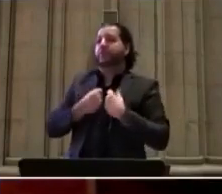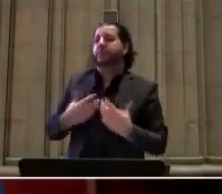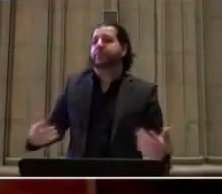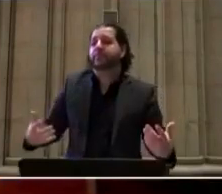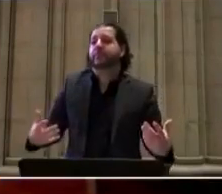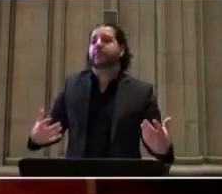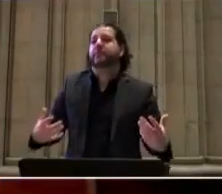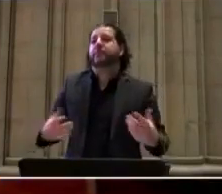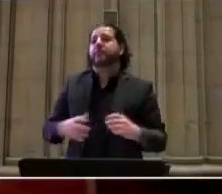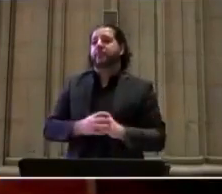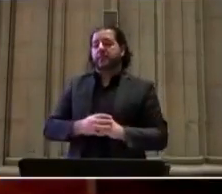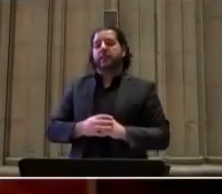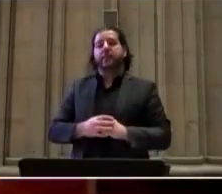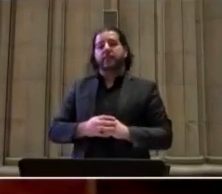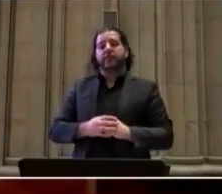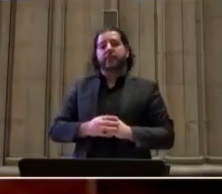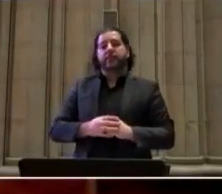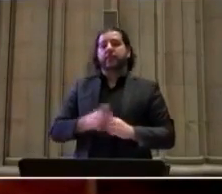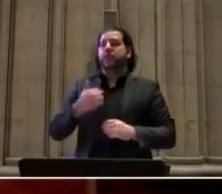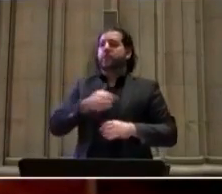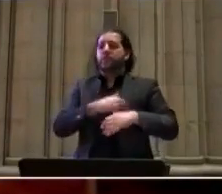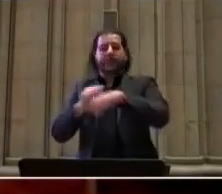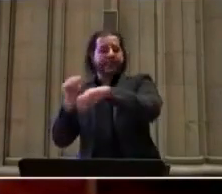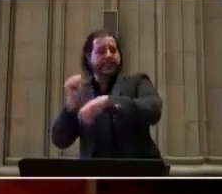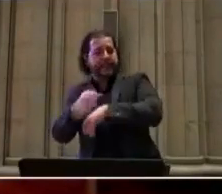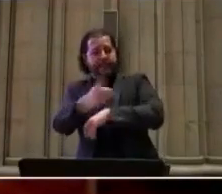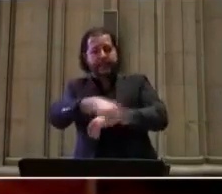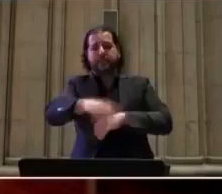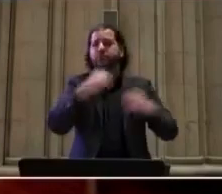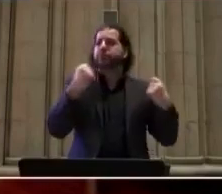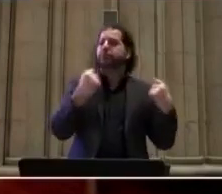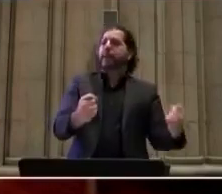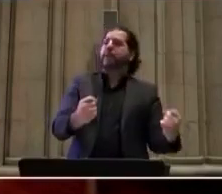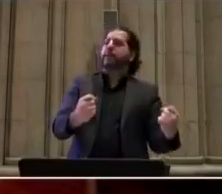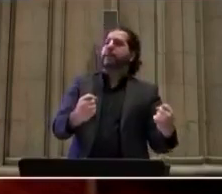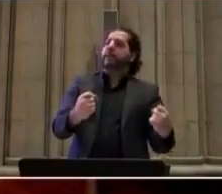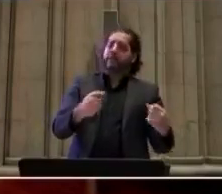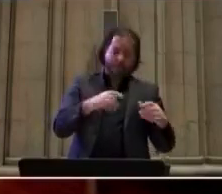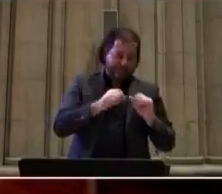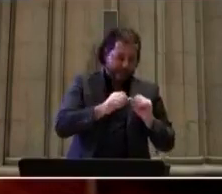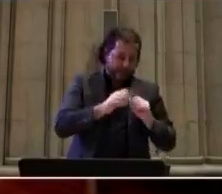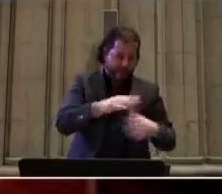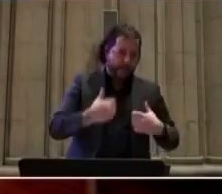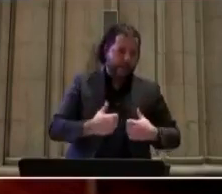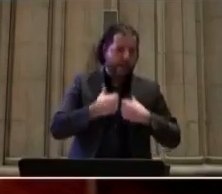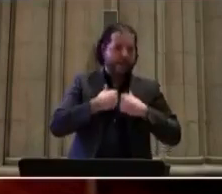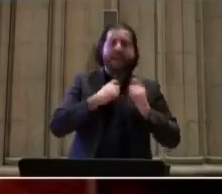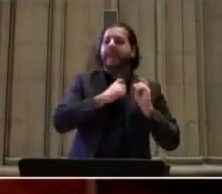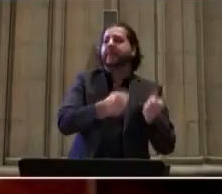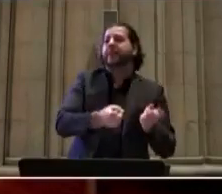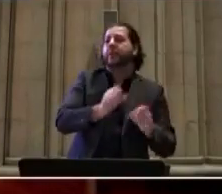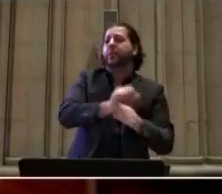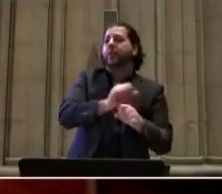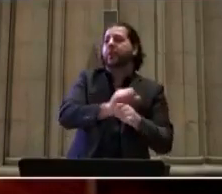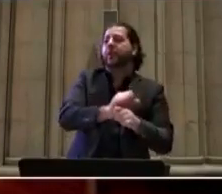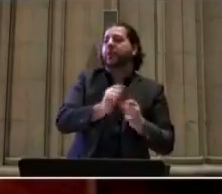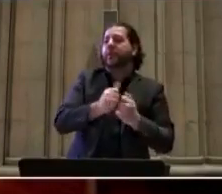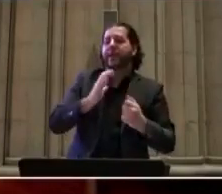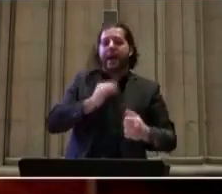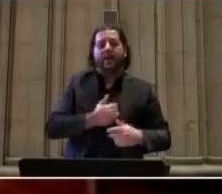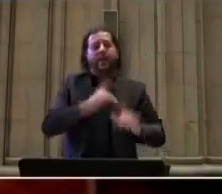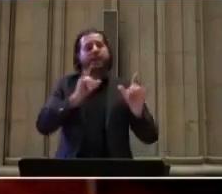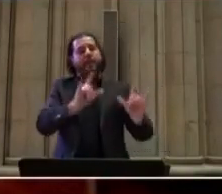beyond measure. We send them strength to continue their life-giving work with our